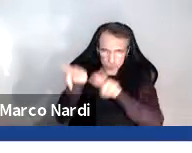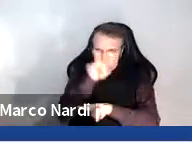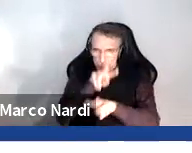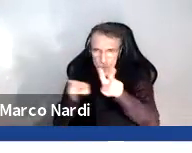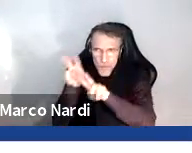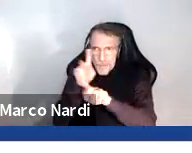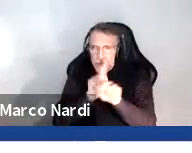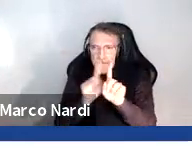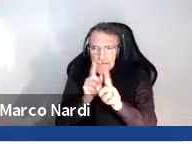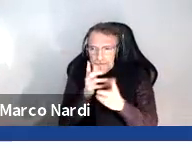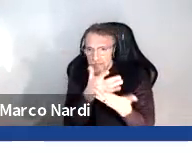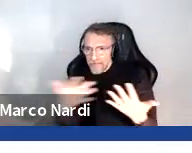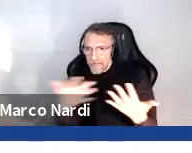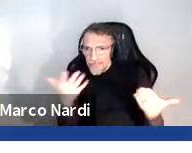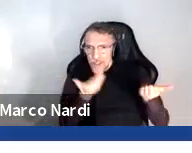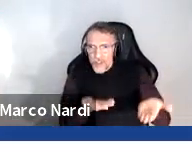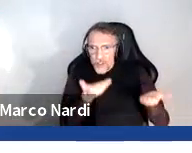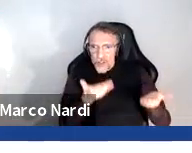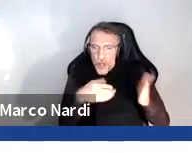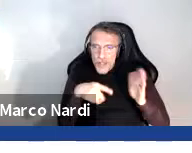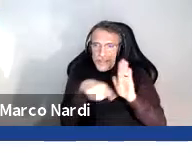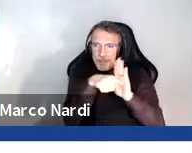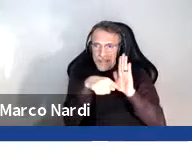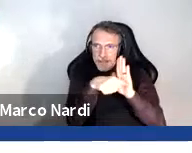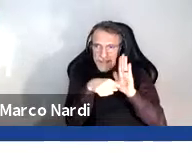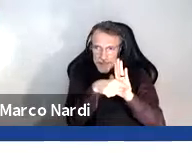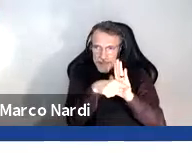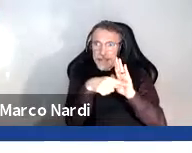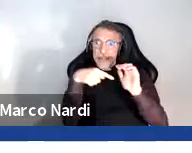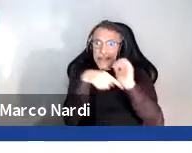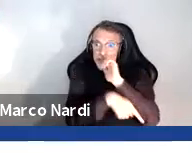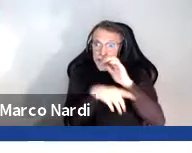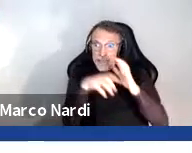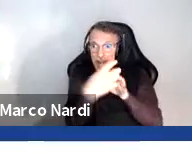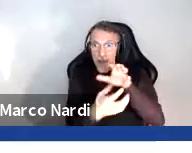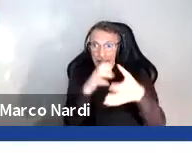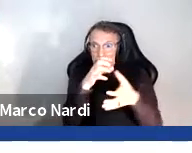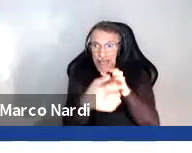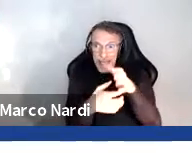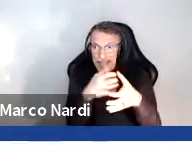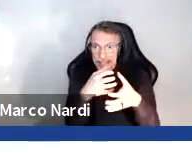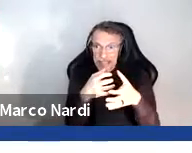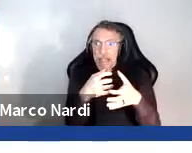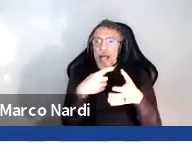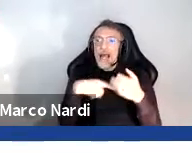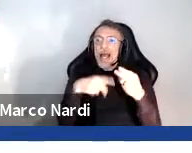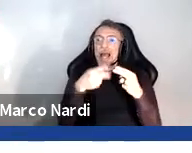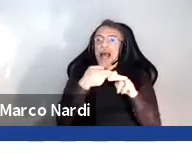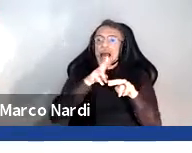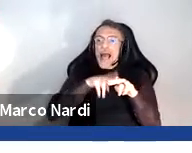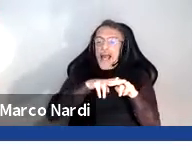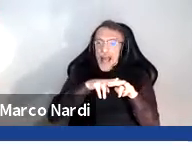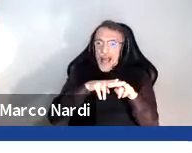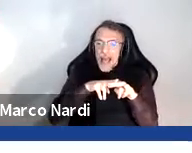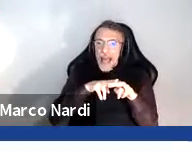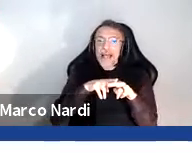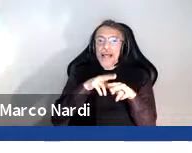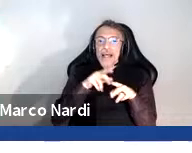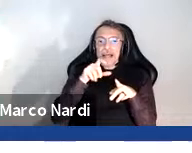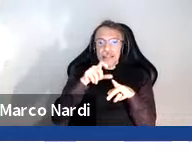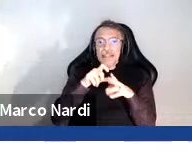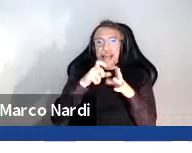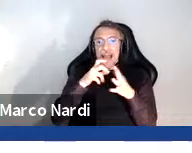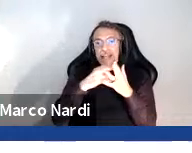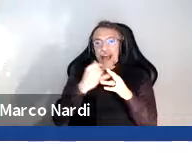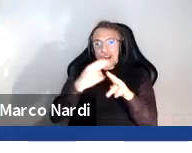tackle the current adverse debt dynamics through the narrow eyes of DSF, the Debt Sustainability